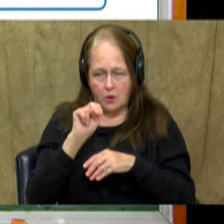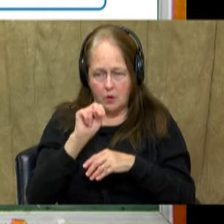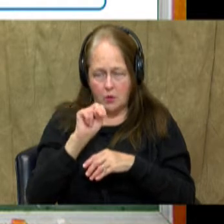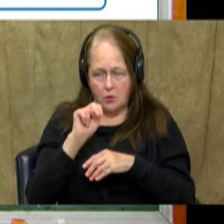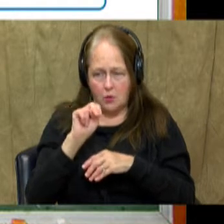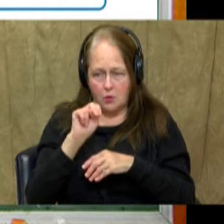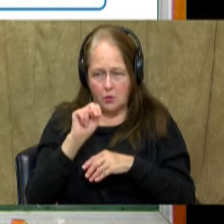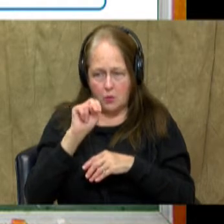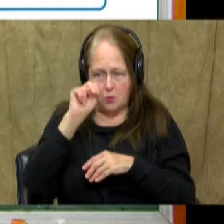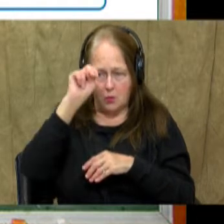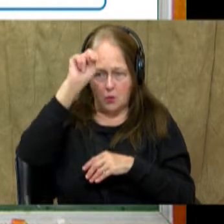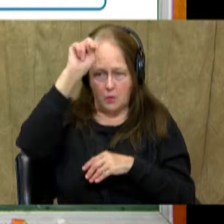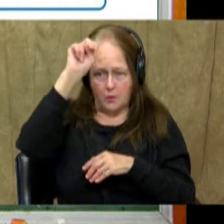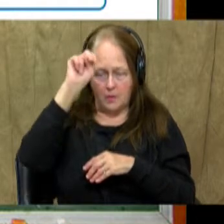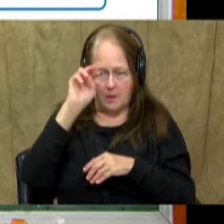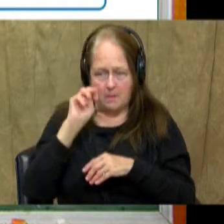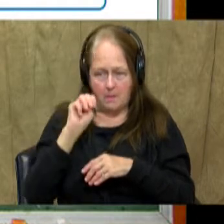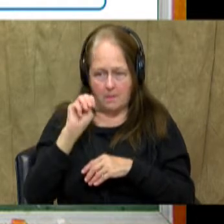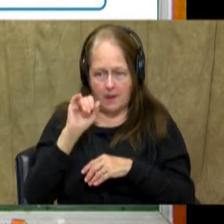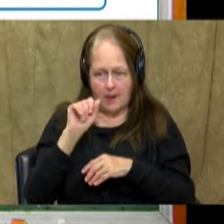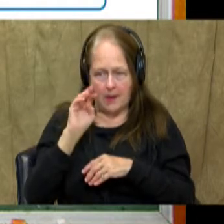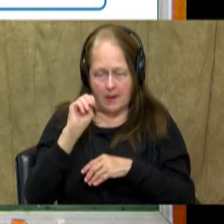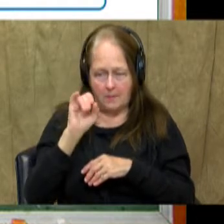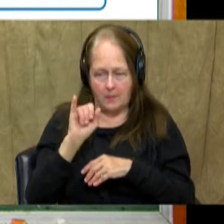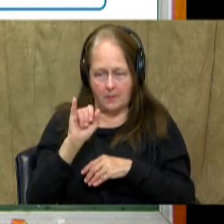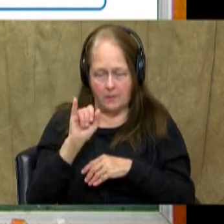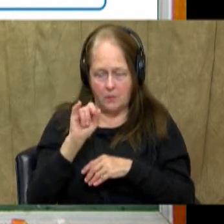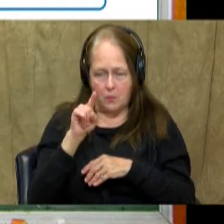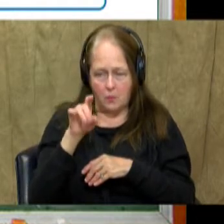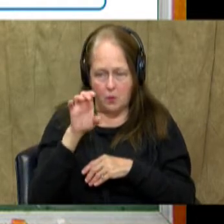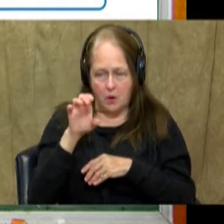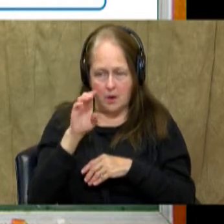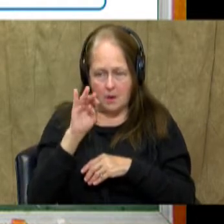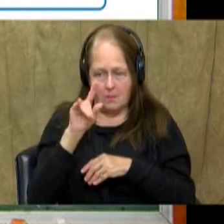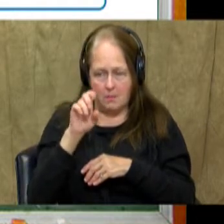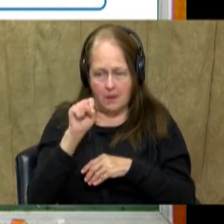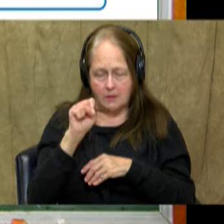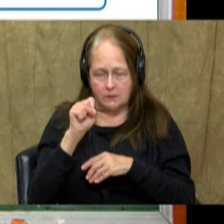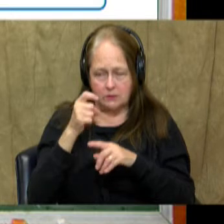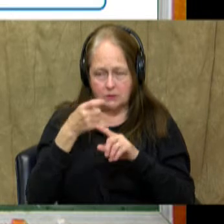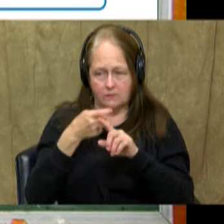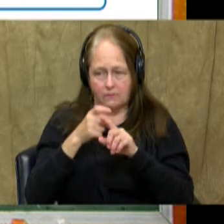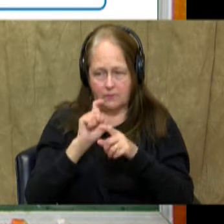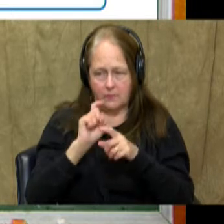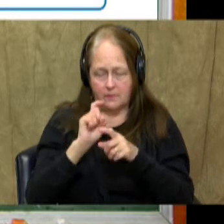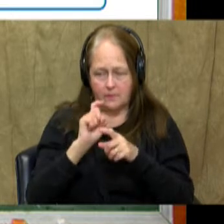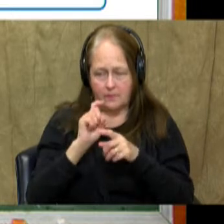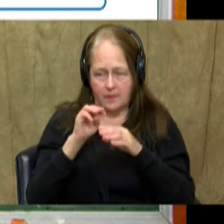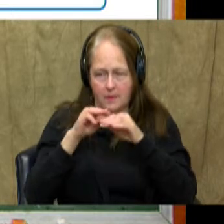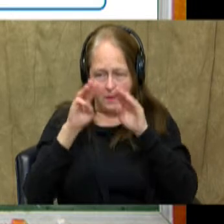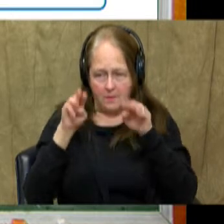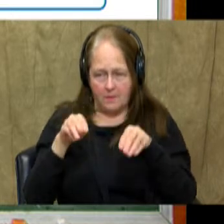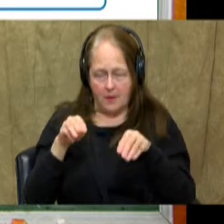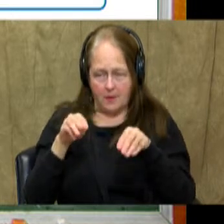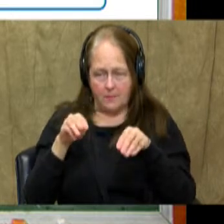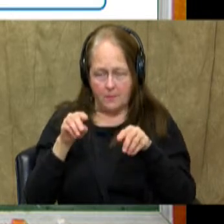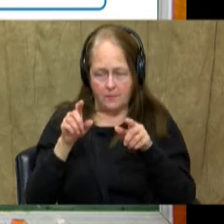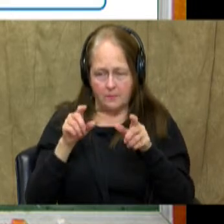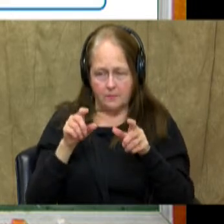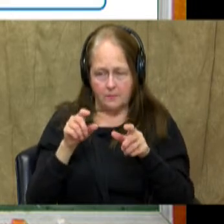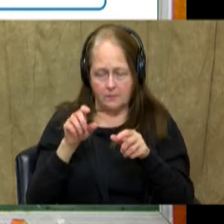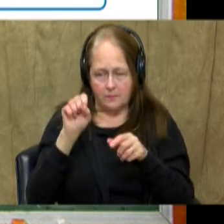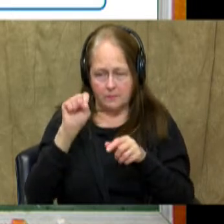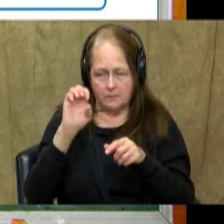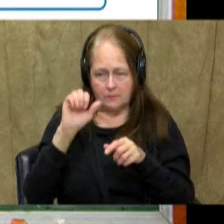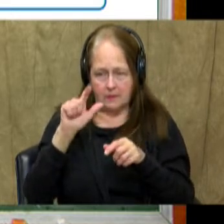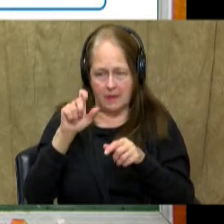Cuba, there's Miami, less than 100 miles away. Now, if we use the map scale, which is